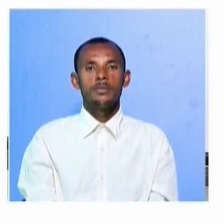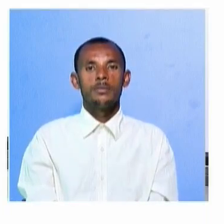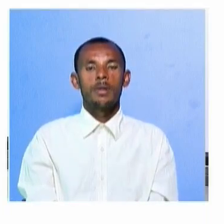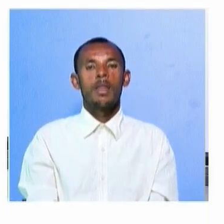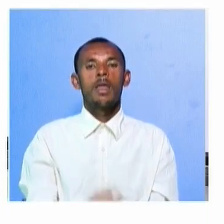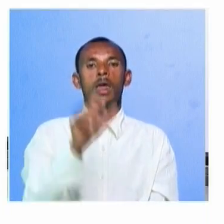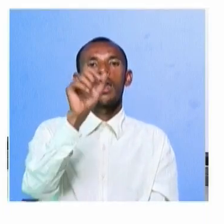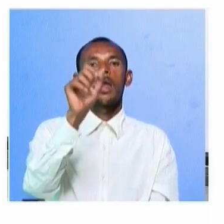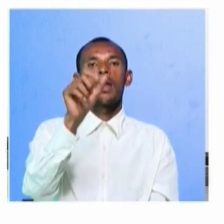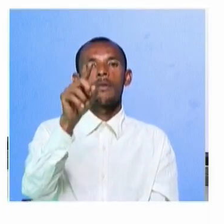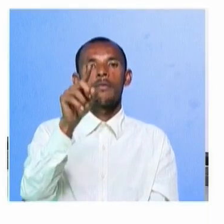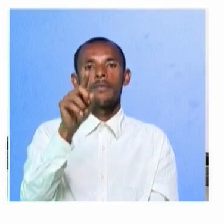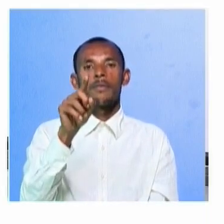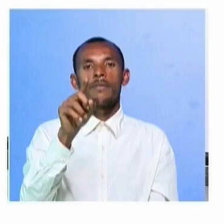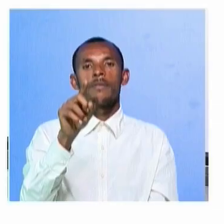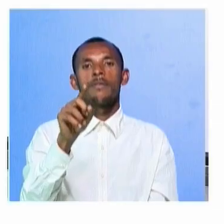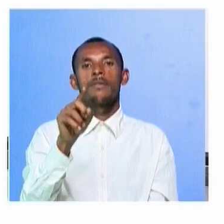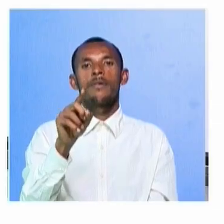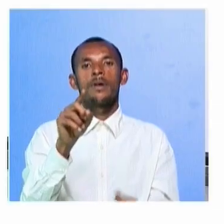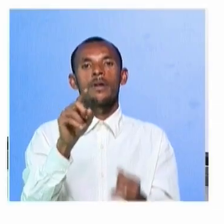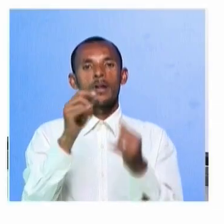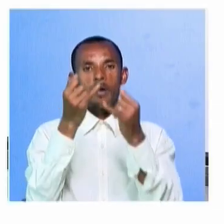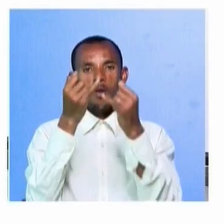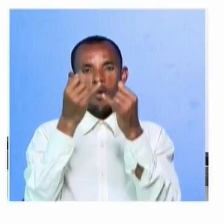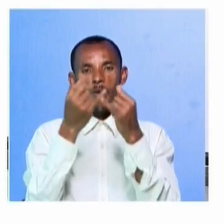11 over 19, and